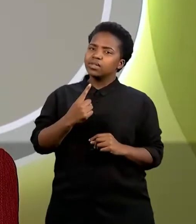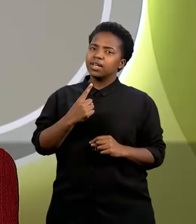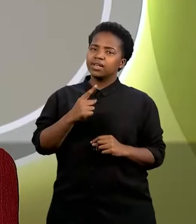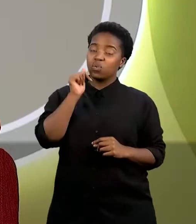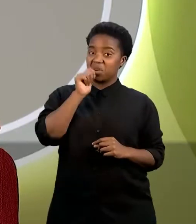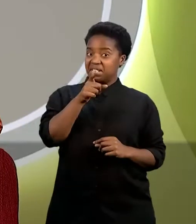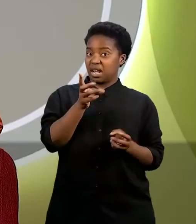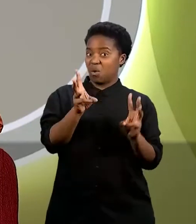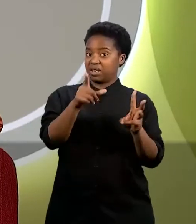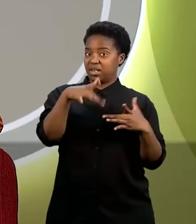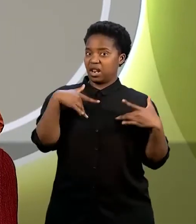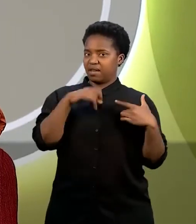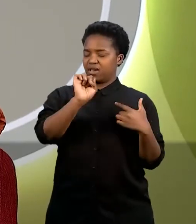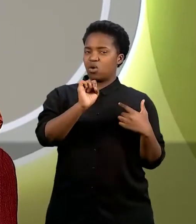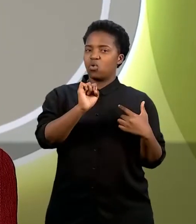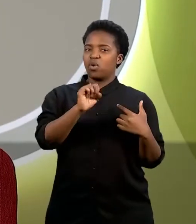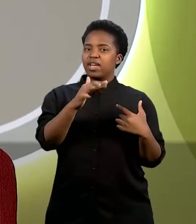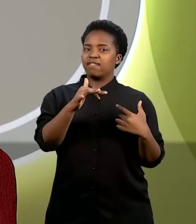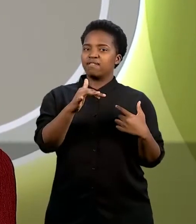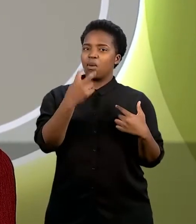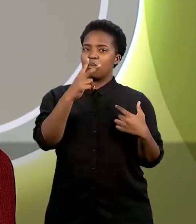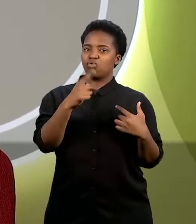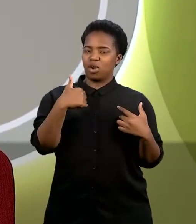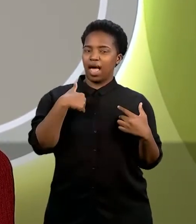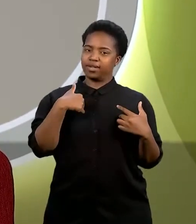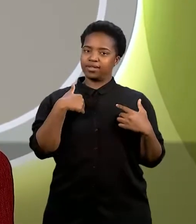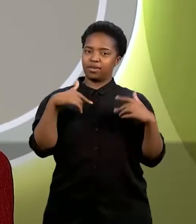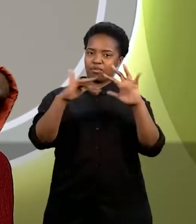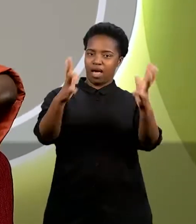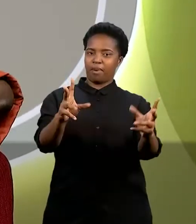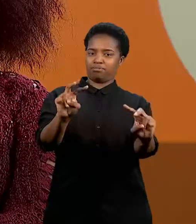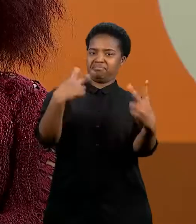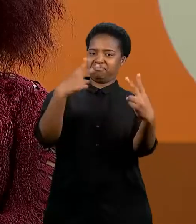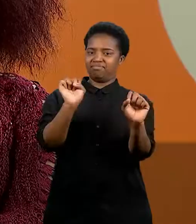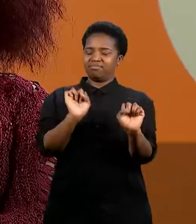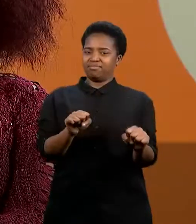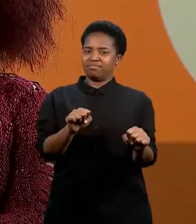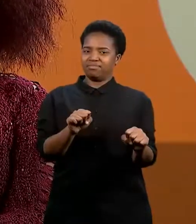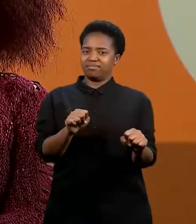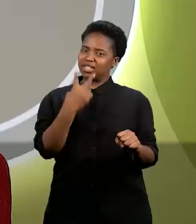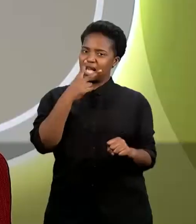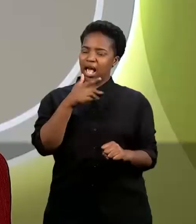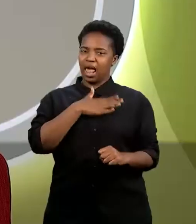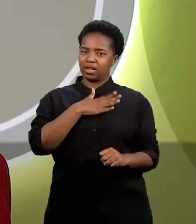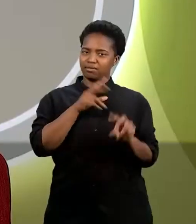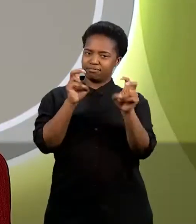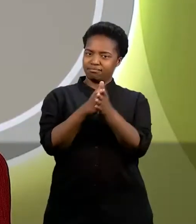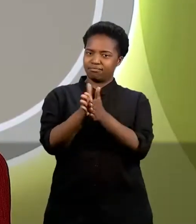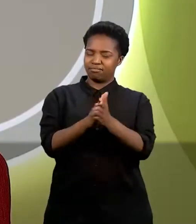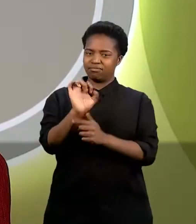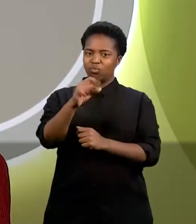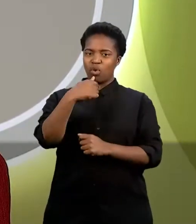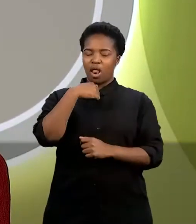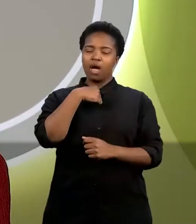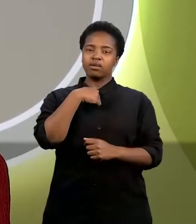as well, Hori, motho tlamela phile kare lefatshe ke runway ya hae. And it sounds like ke motho ya bophelo ba hao bo